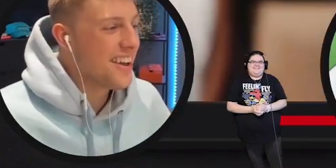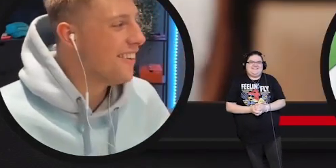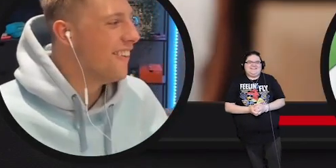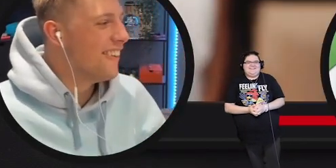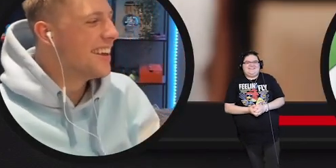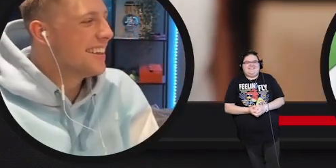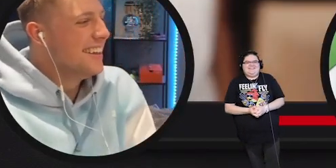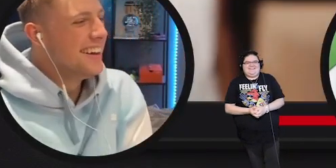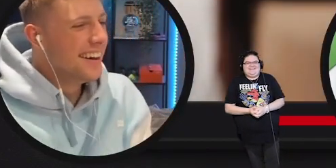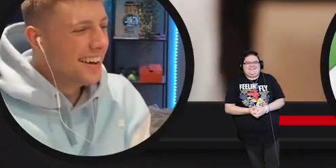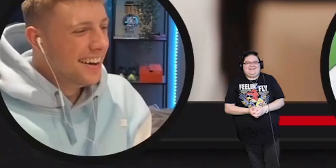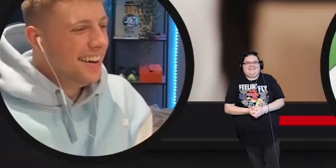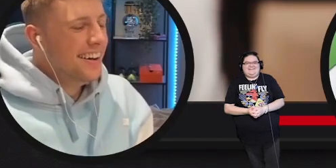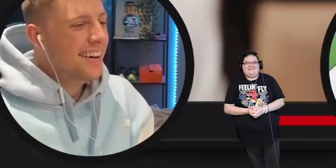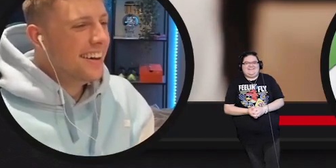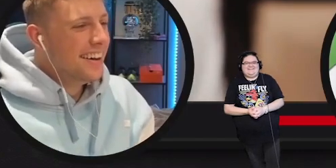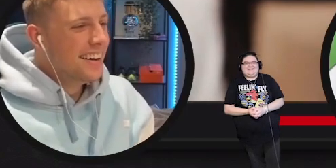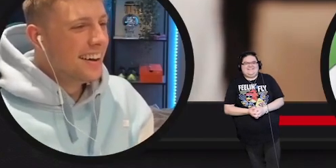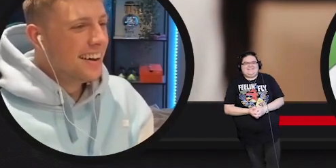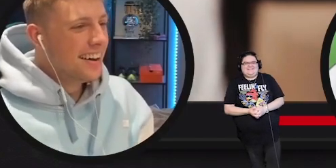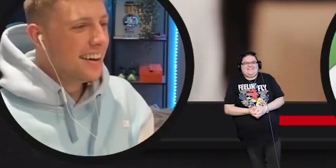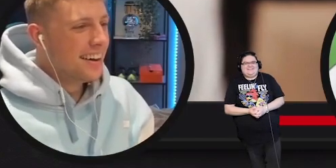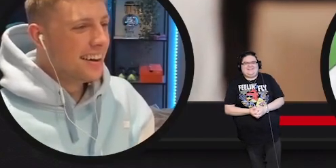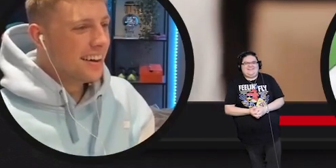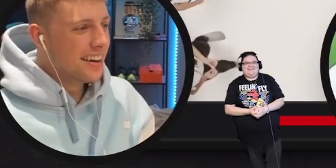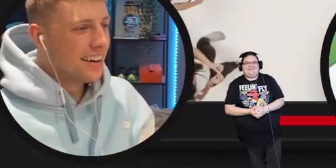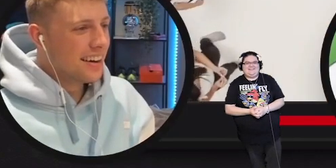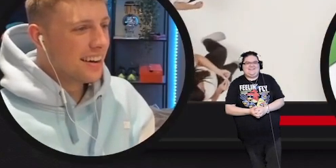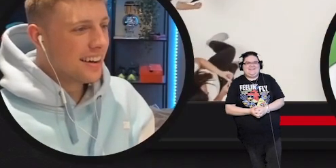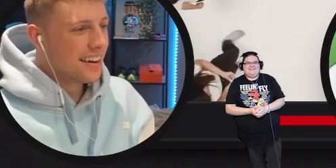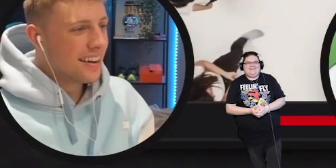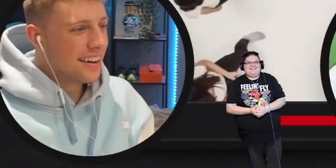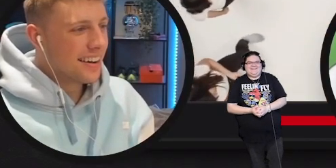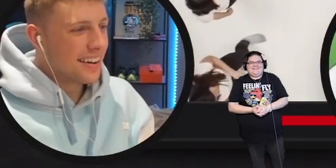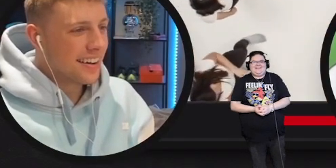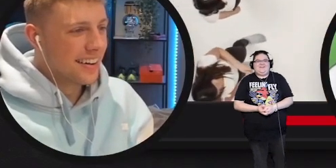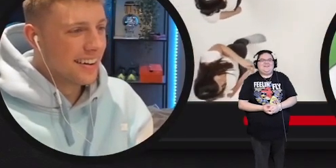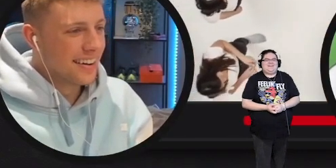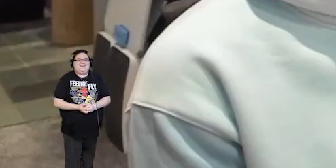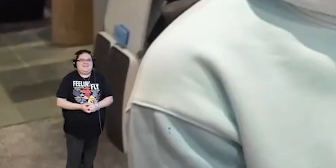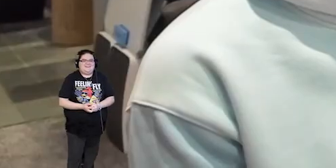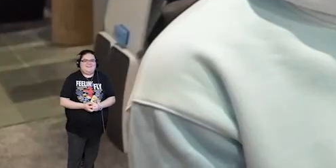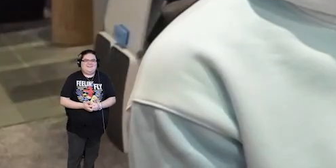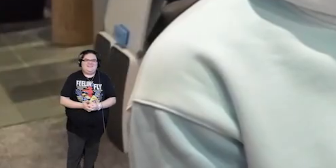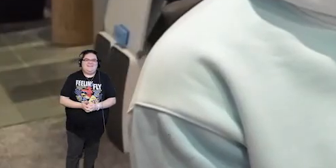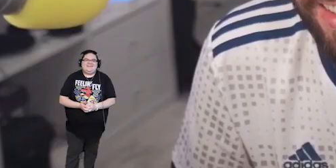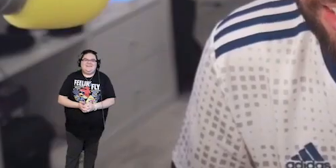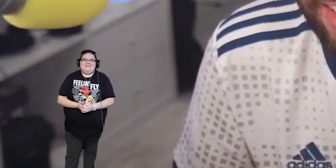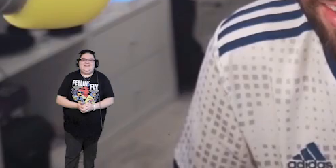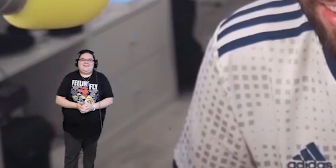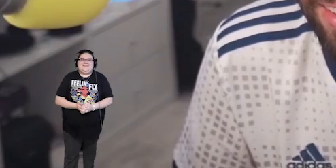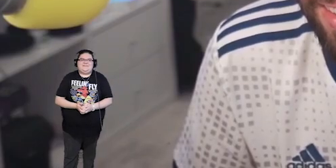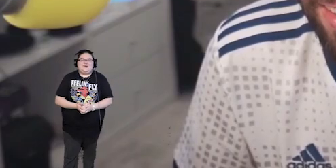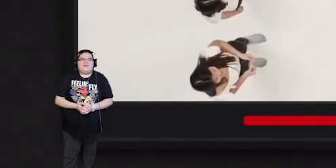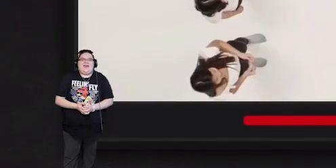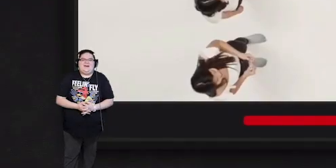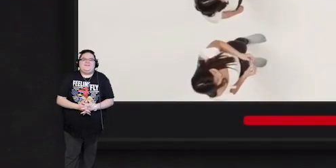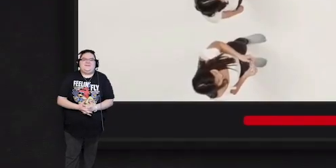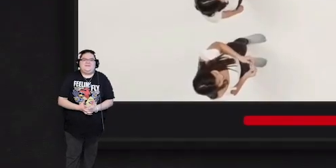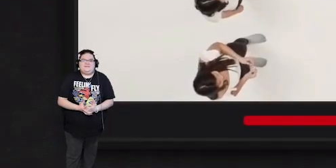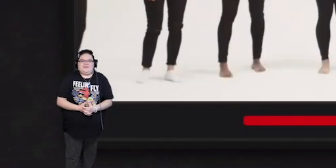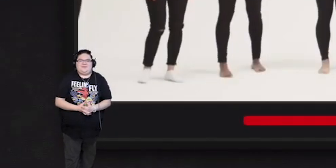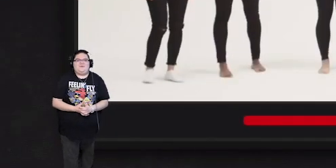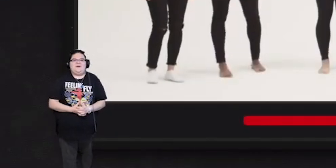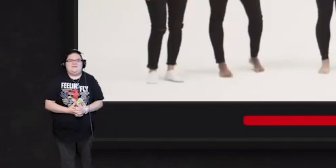I don't know what you think about him, brother, but that's bad. He thought about that one. You can't show that to them. Oh my god. How would they do? More than